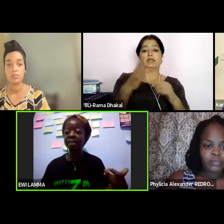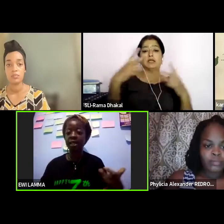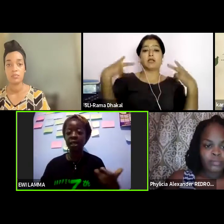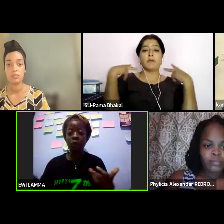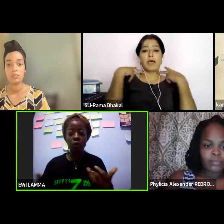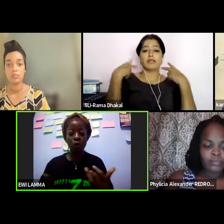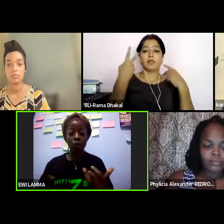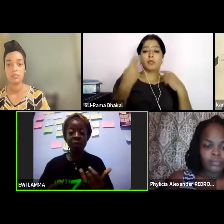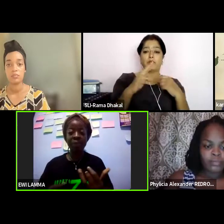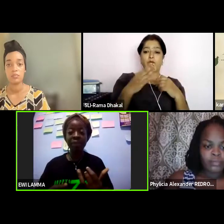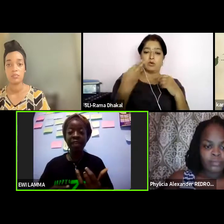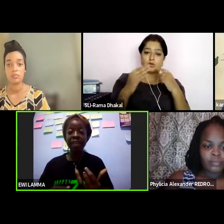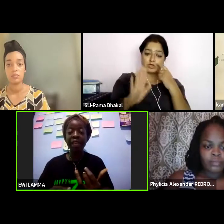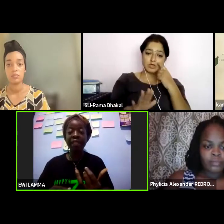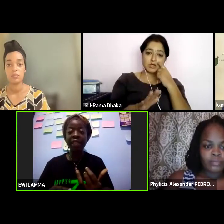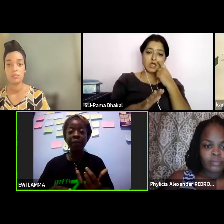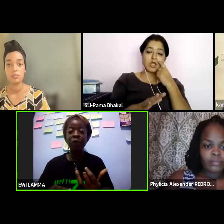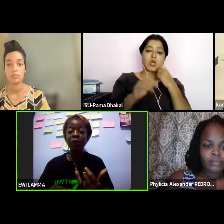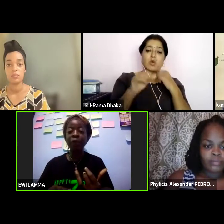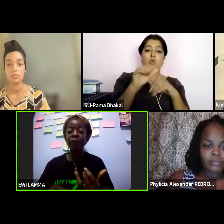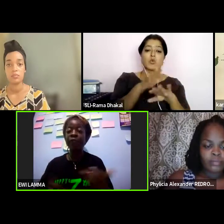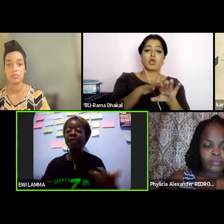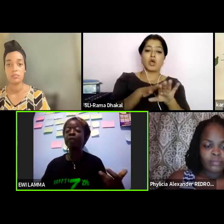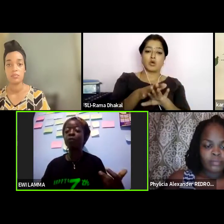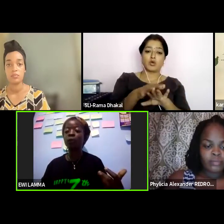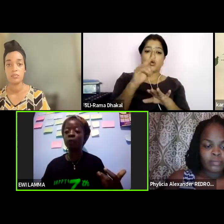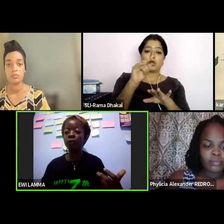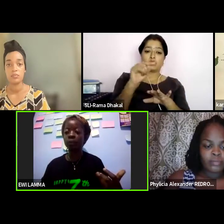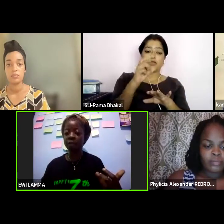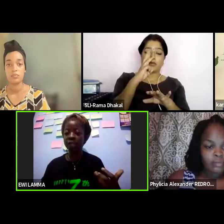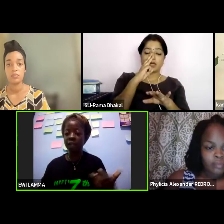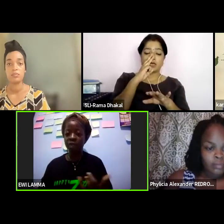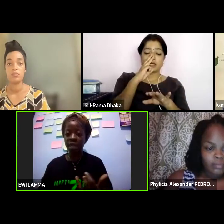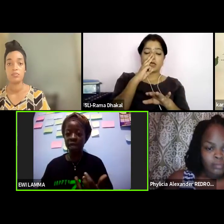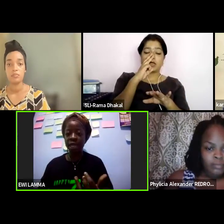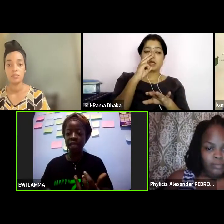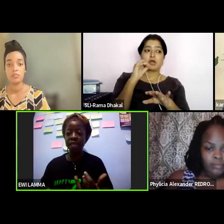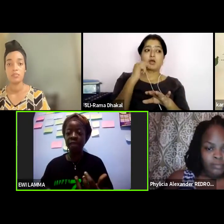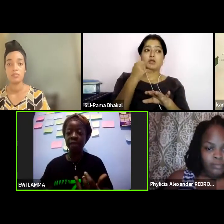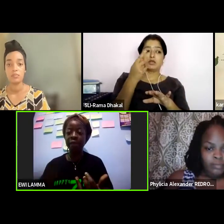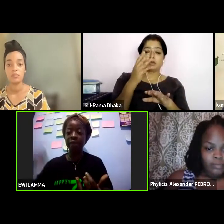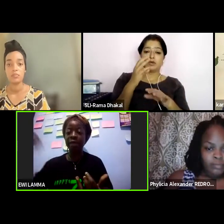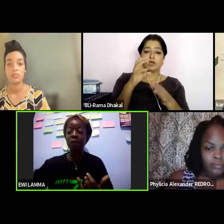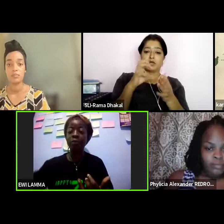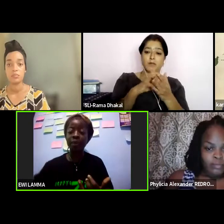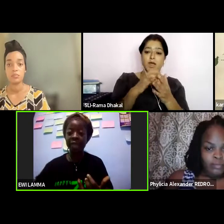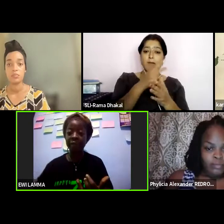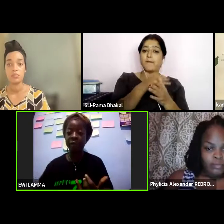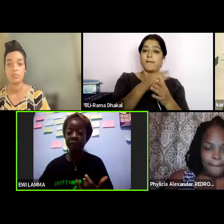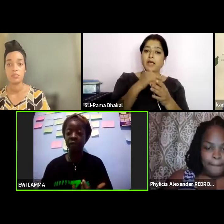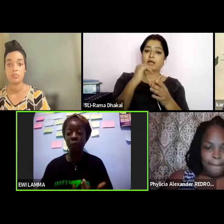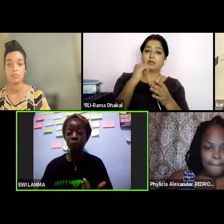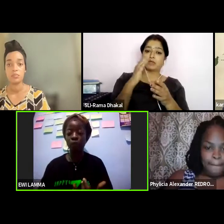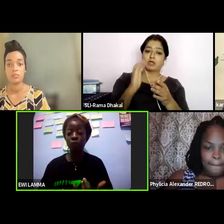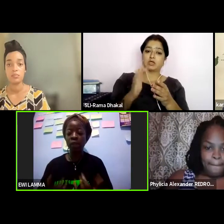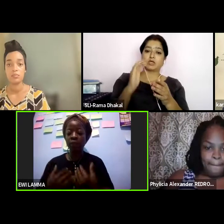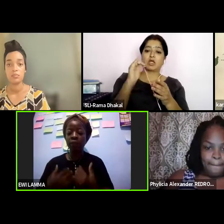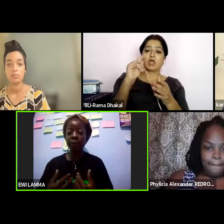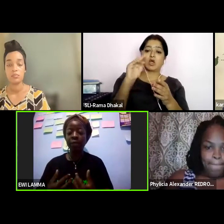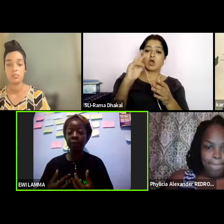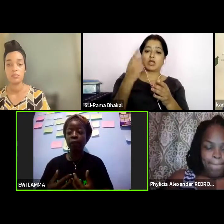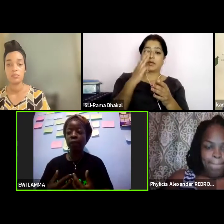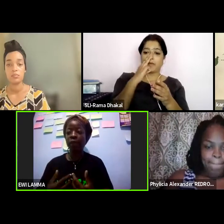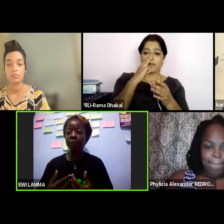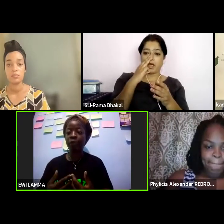trafficked, or maybe they become victims of slavery in the areas where they go to.